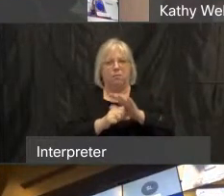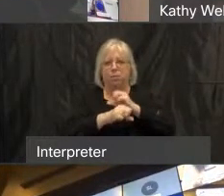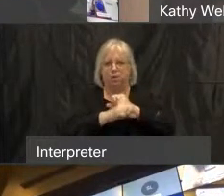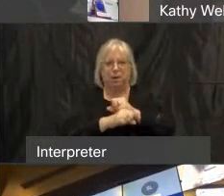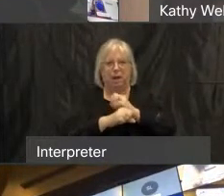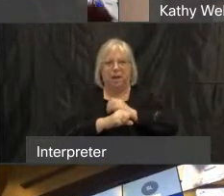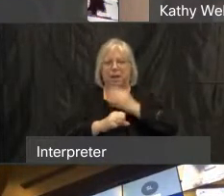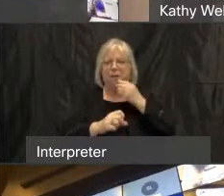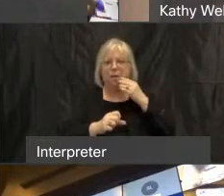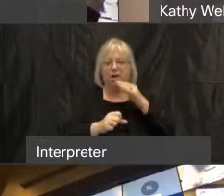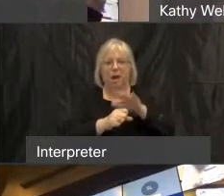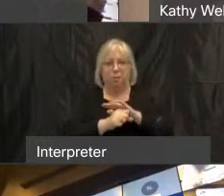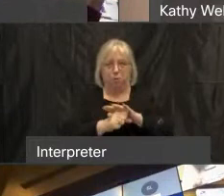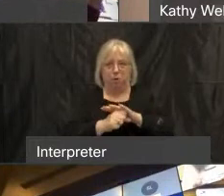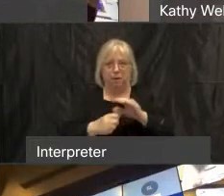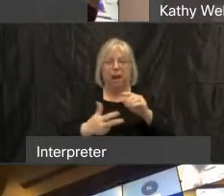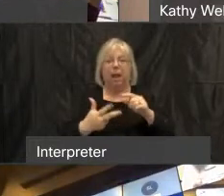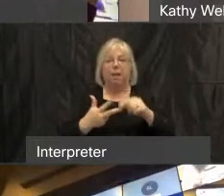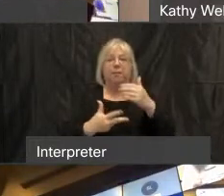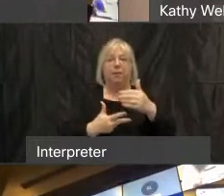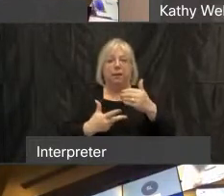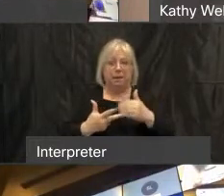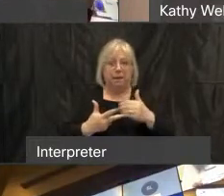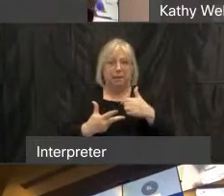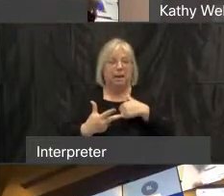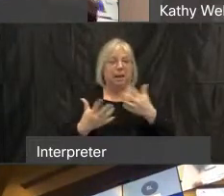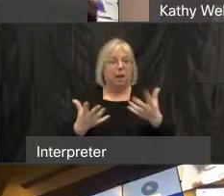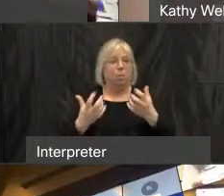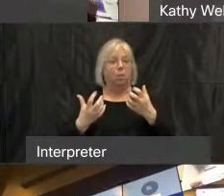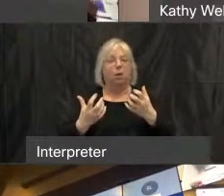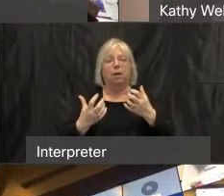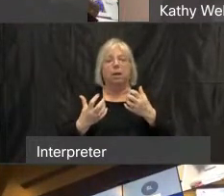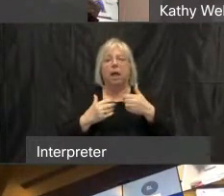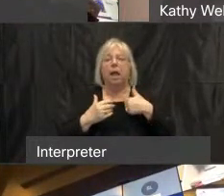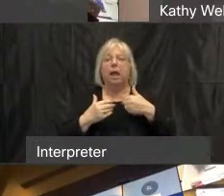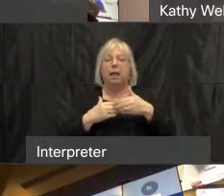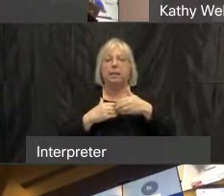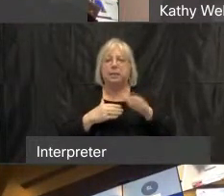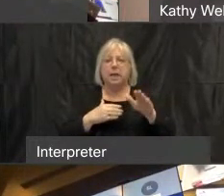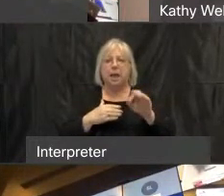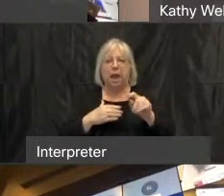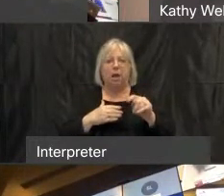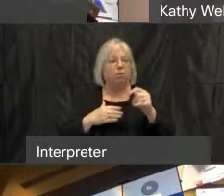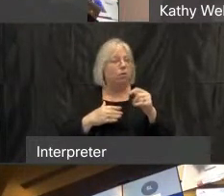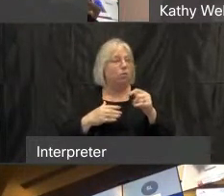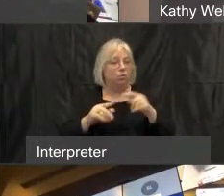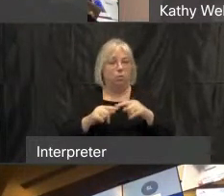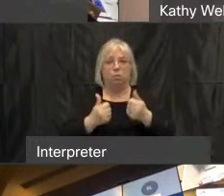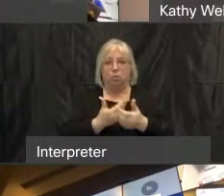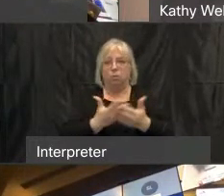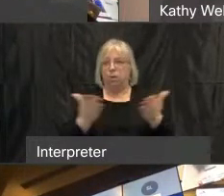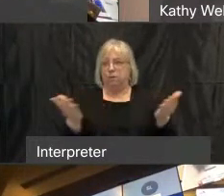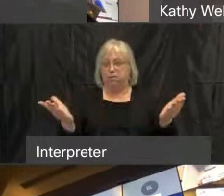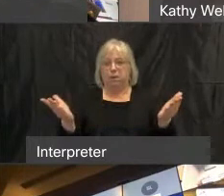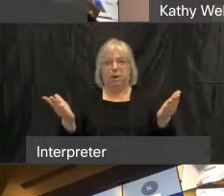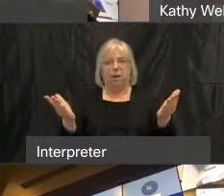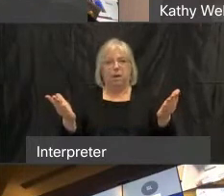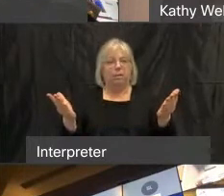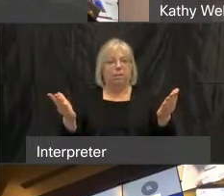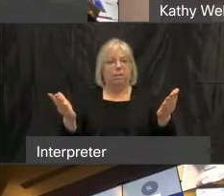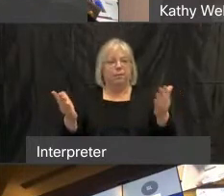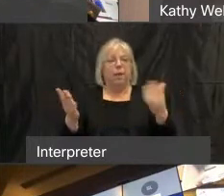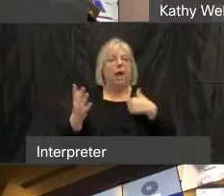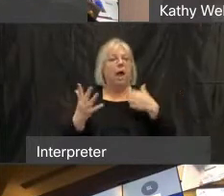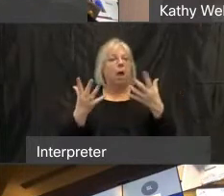to. And the next thing I want is I sent out to everybody, I want